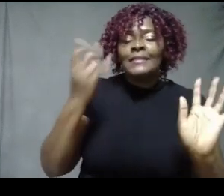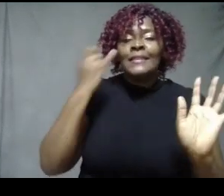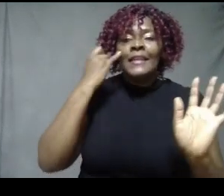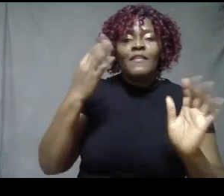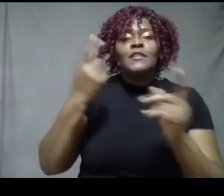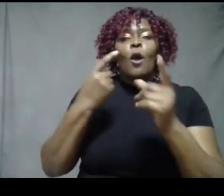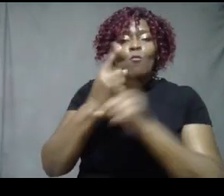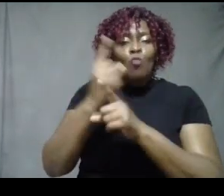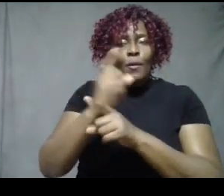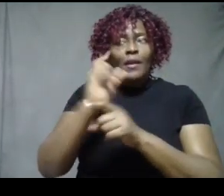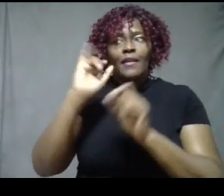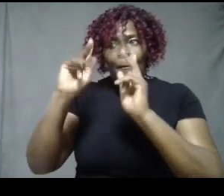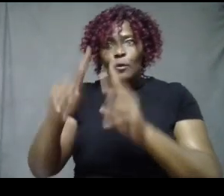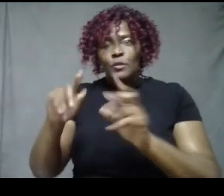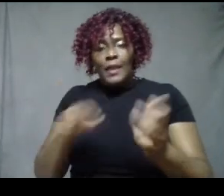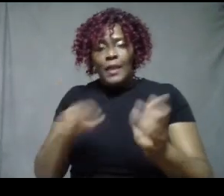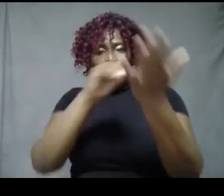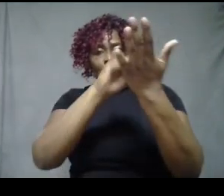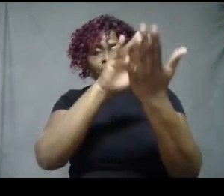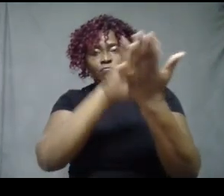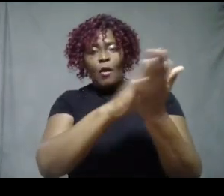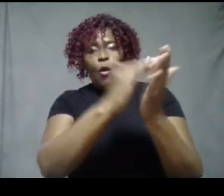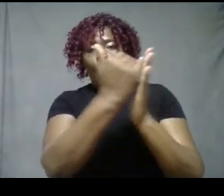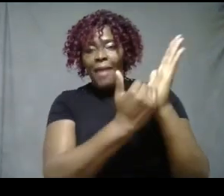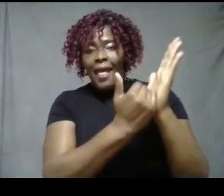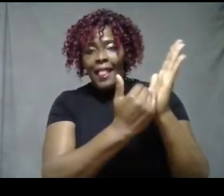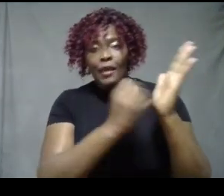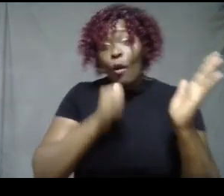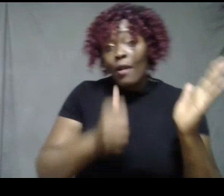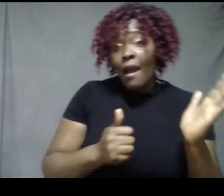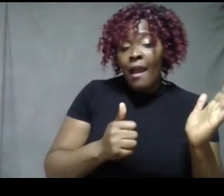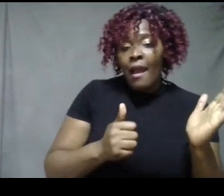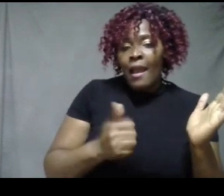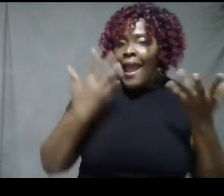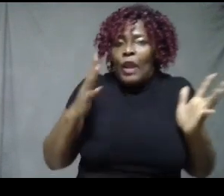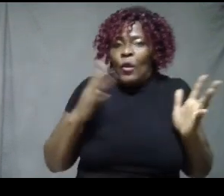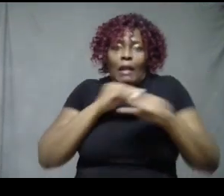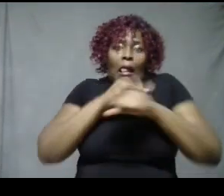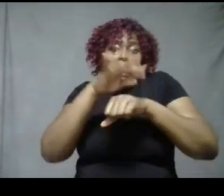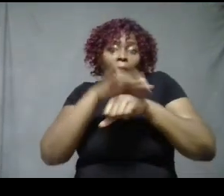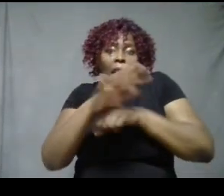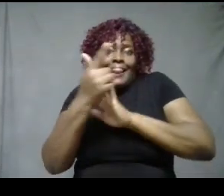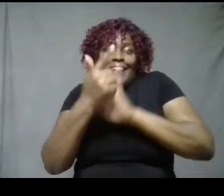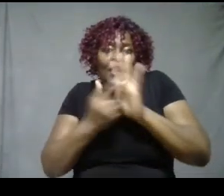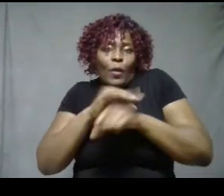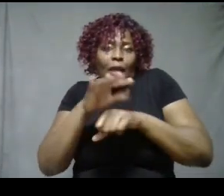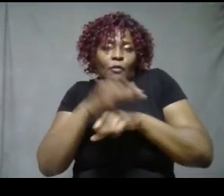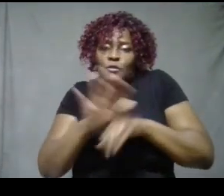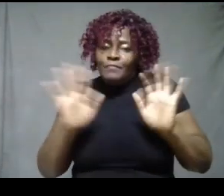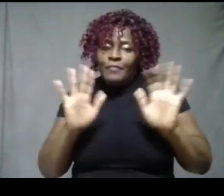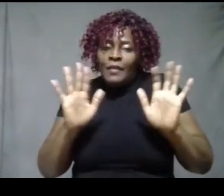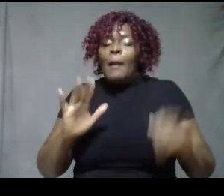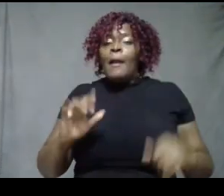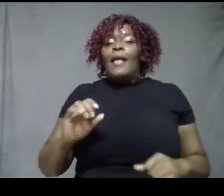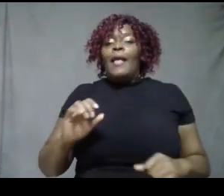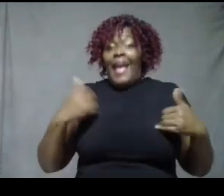a forum where the veracity of what is provided to the clerk can be determined. The clerk is not that